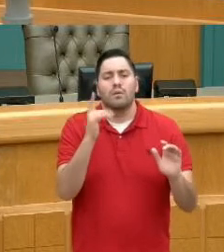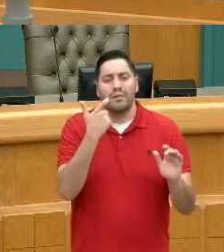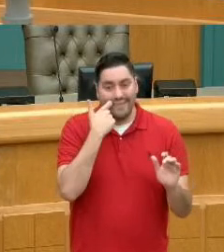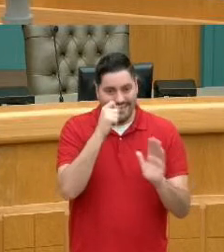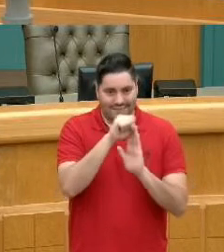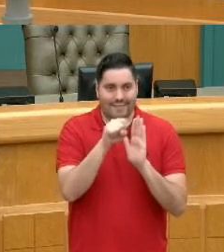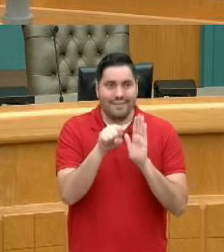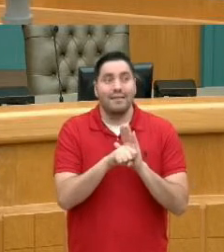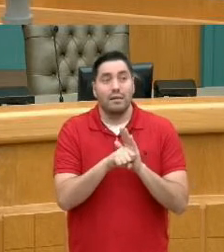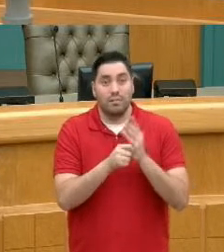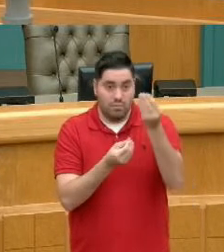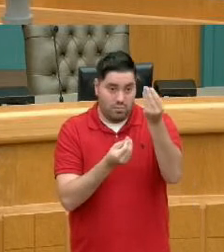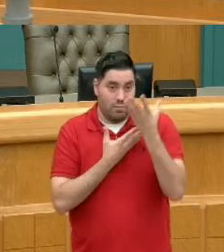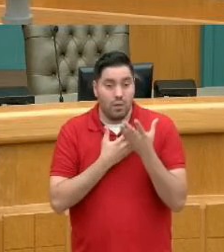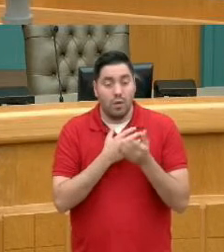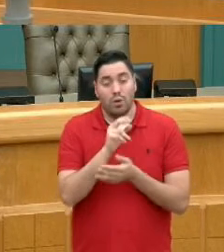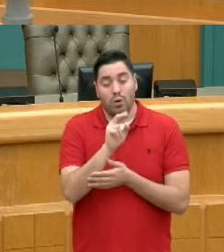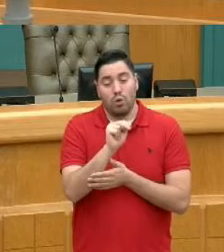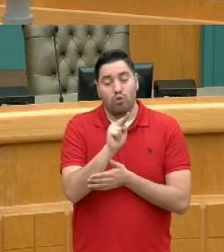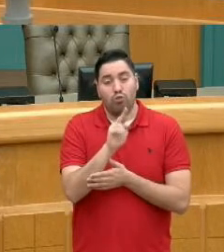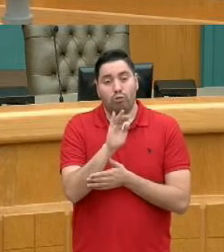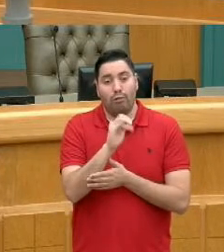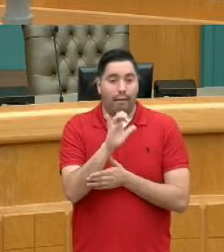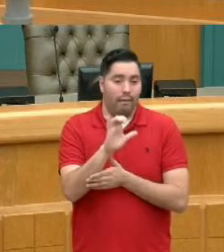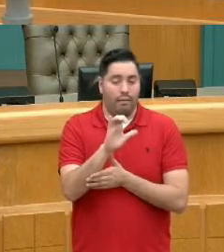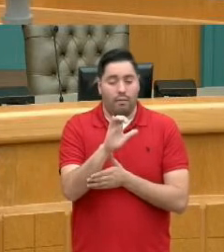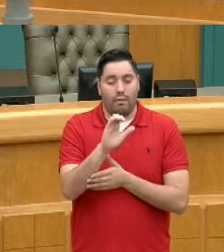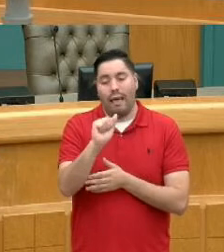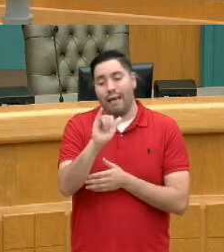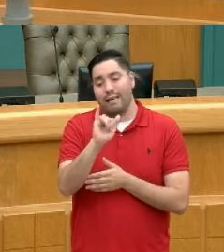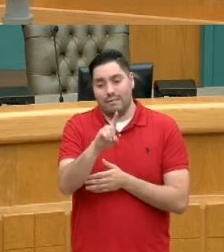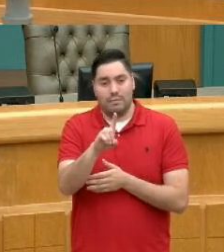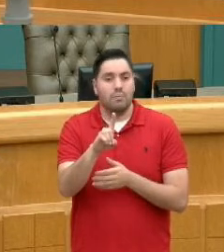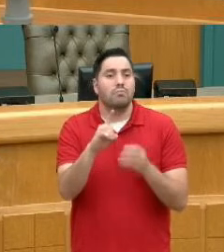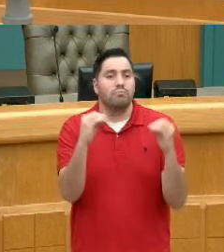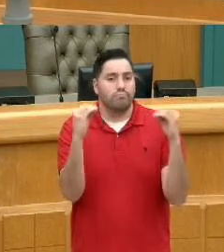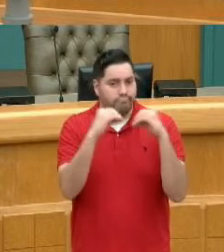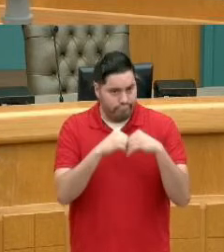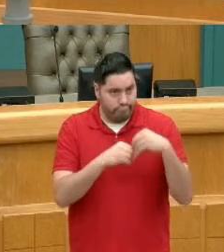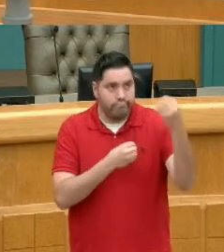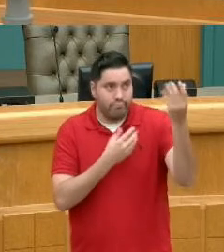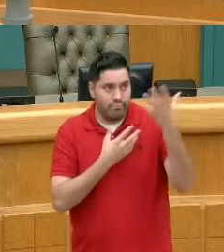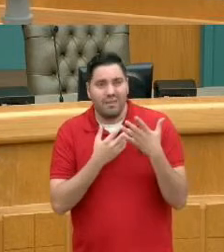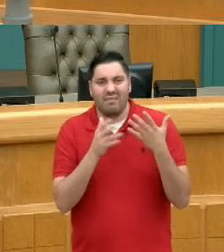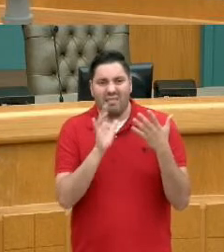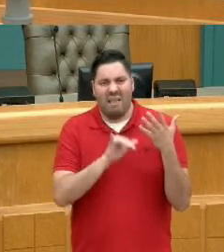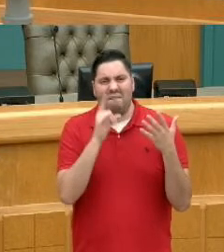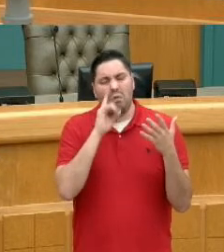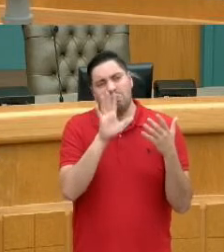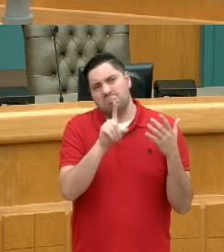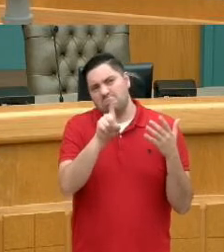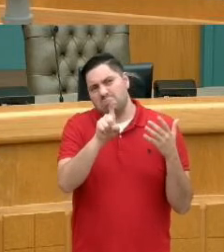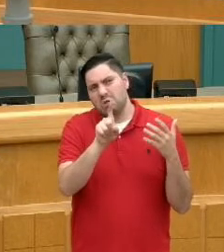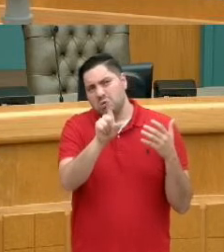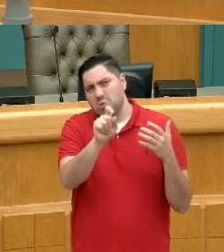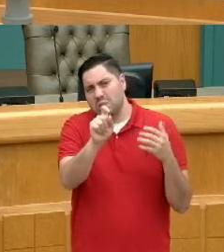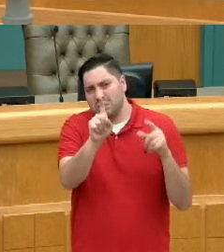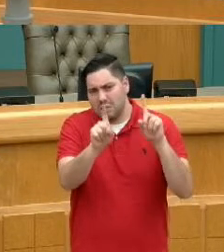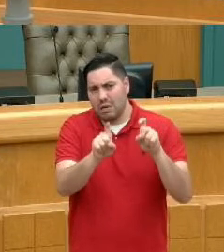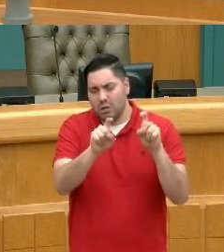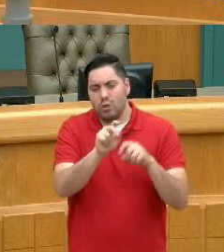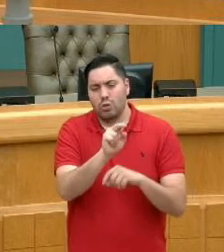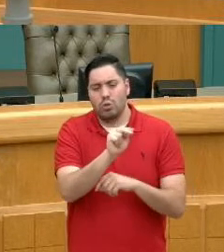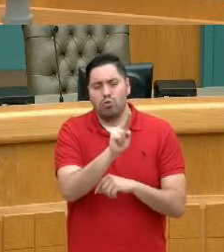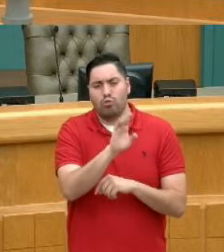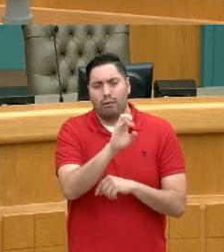state that we're going to get some more nucleic acid. So that's great news to be able to do another at least 120 tests. And so the nucleic